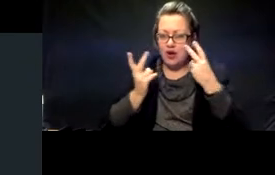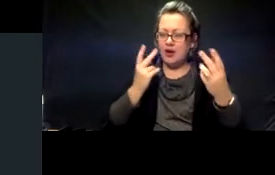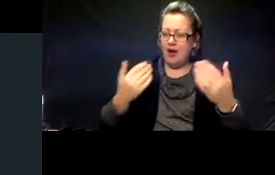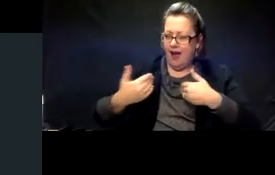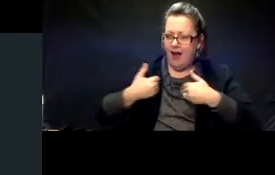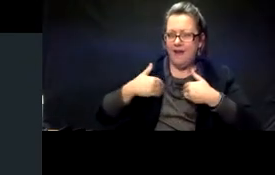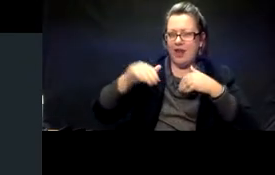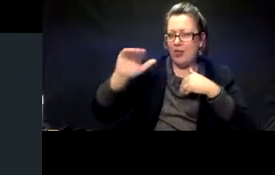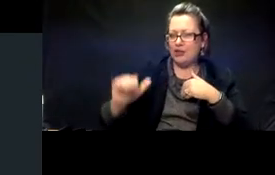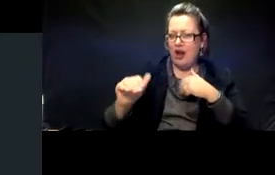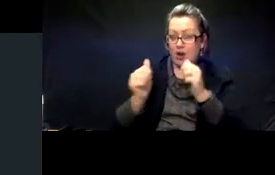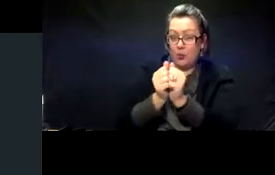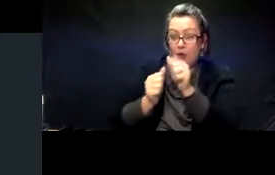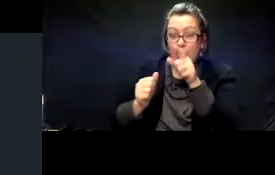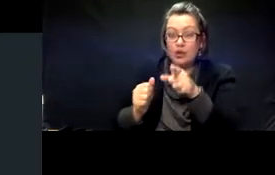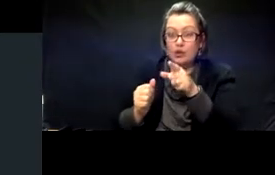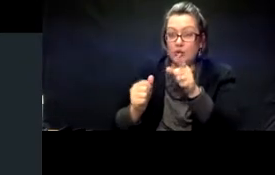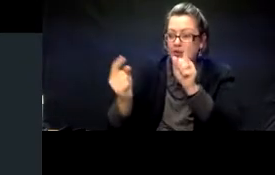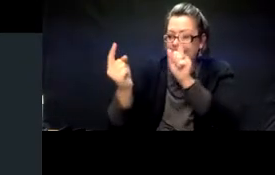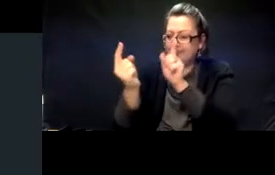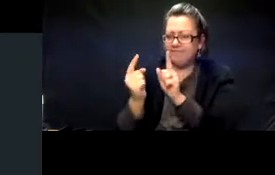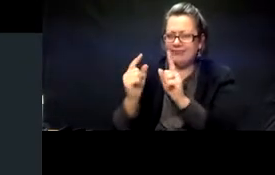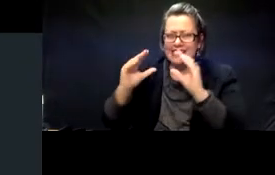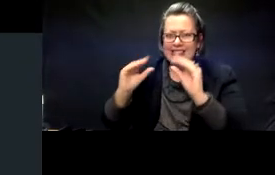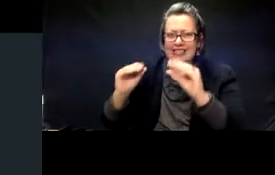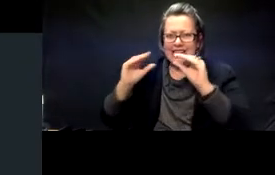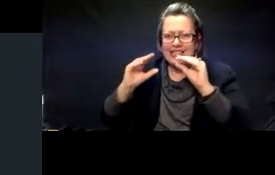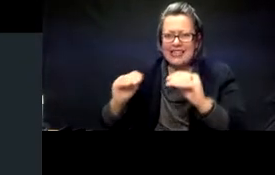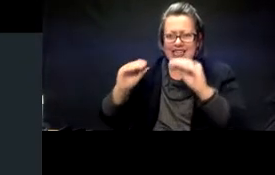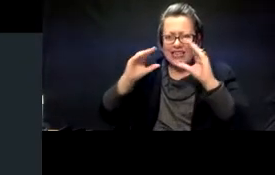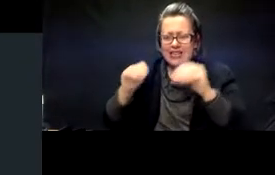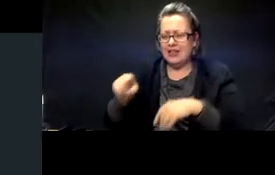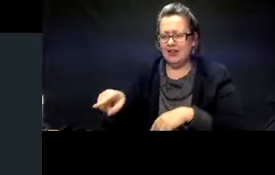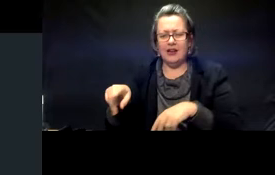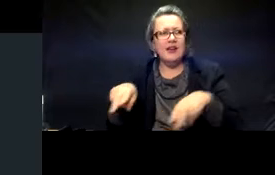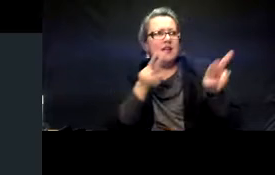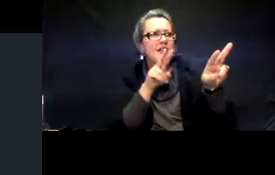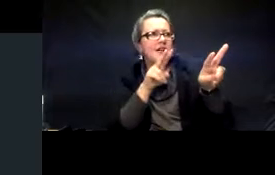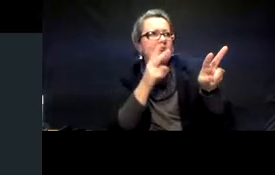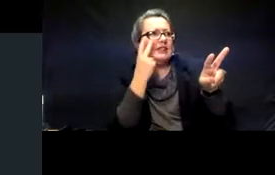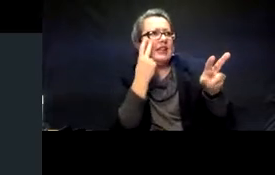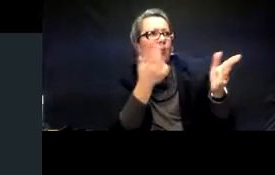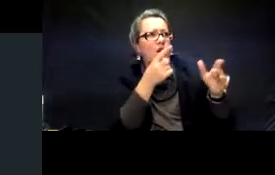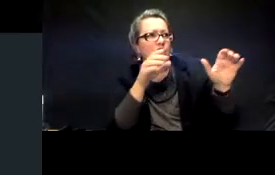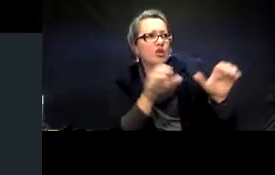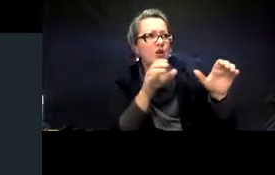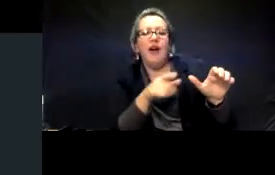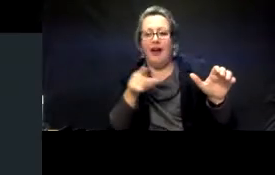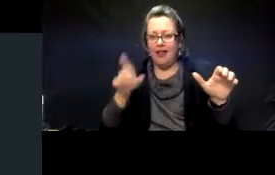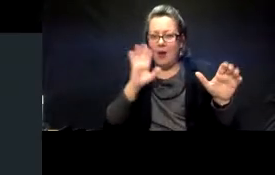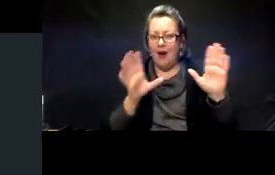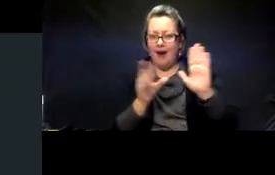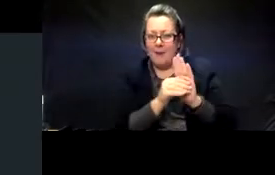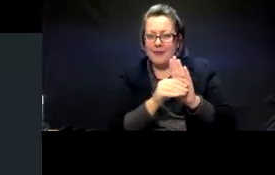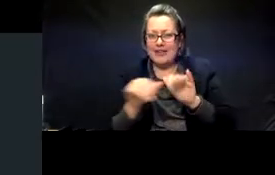this means is to be visual. Have the child with you, sit down with them and teach them so they can look and see